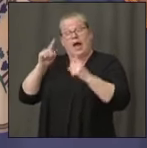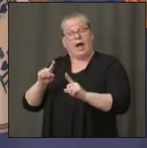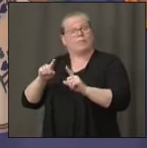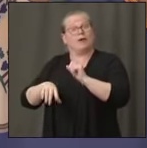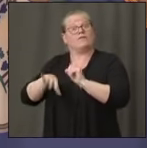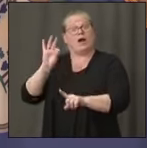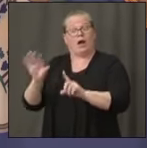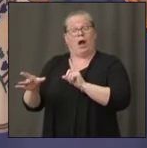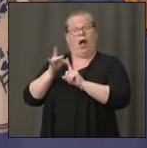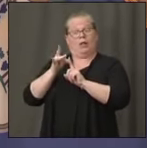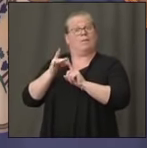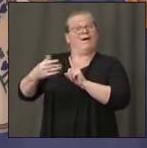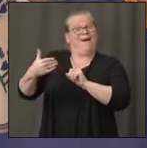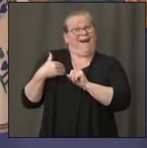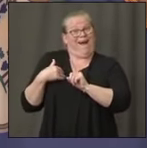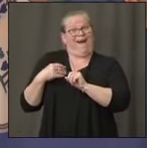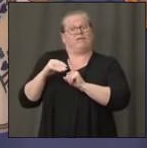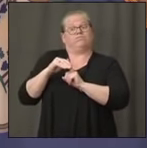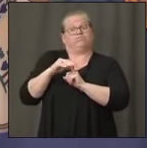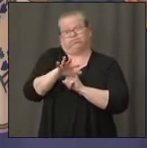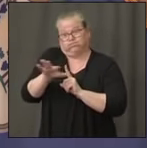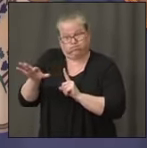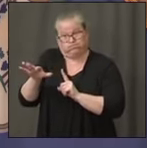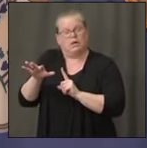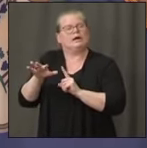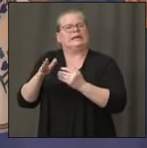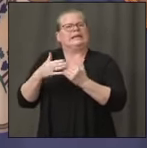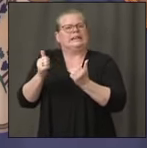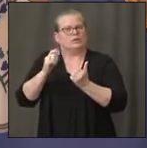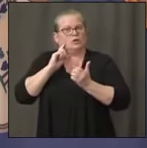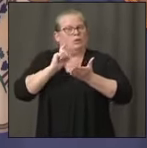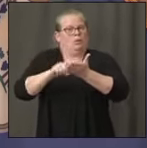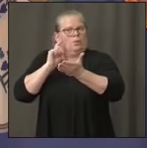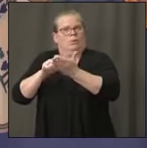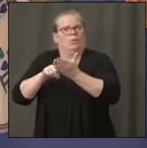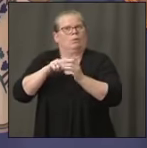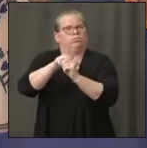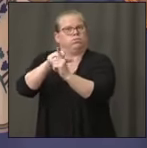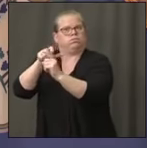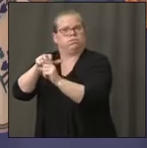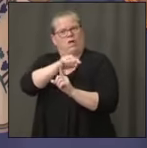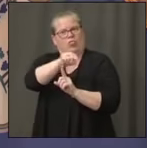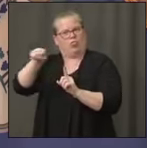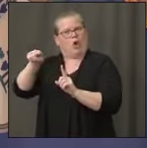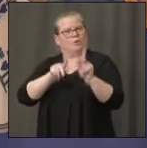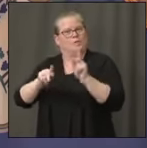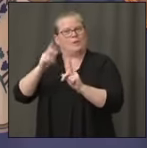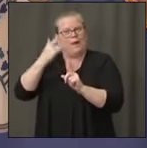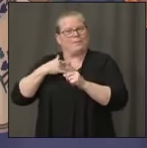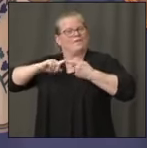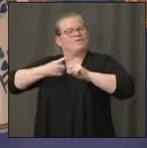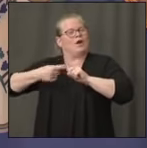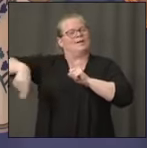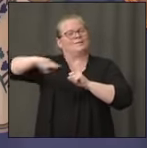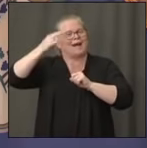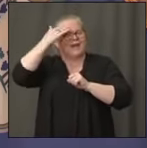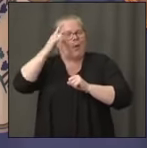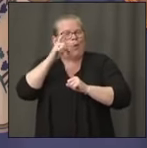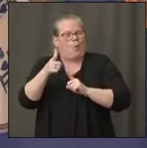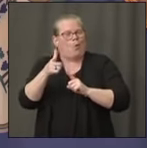infected, track and trace is a lot easier to manage. So we thought this was an appropriate place for our